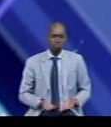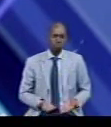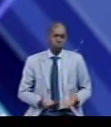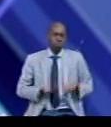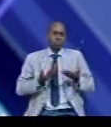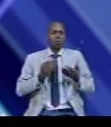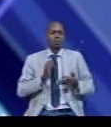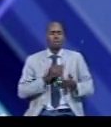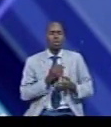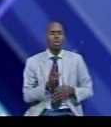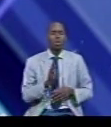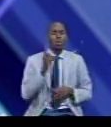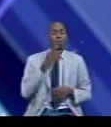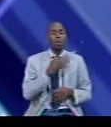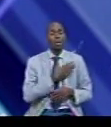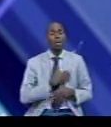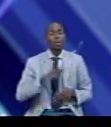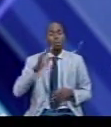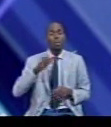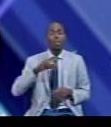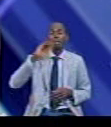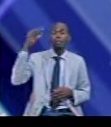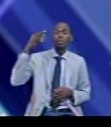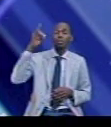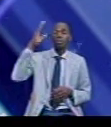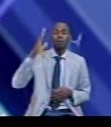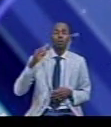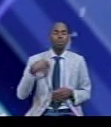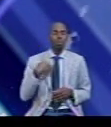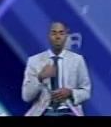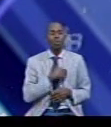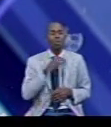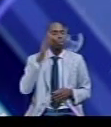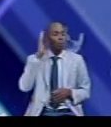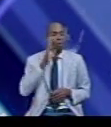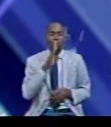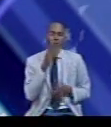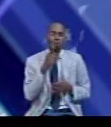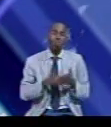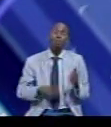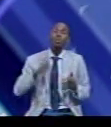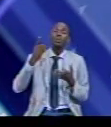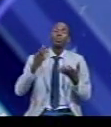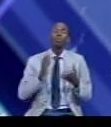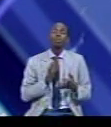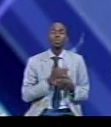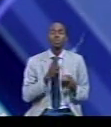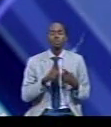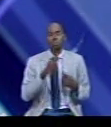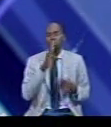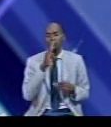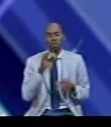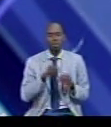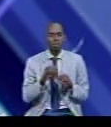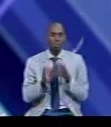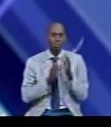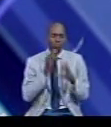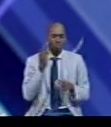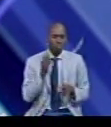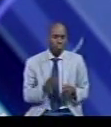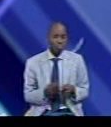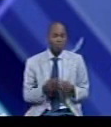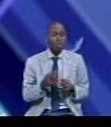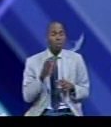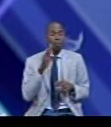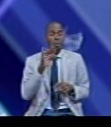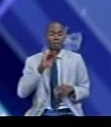And by the grace of God, we shall be what God wants us to be in the name of Jesus. by the grace of God from